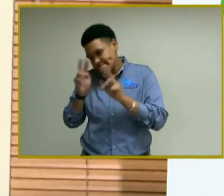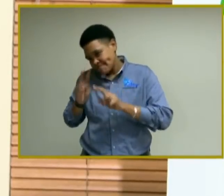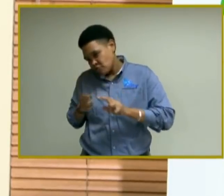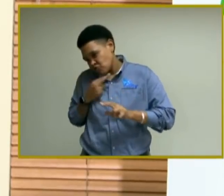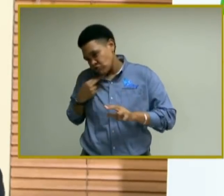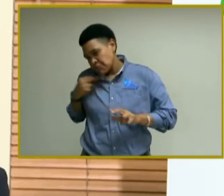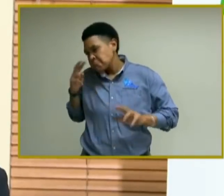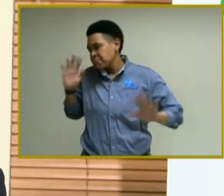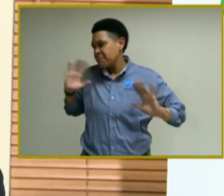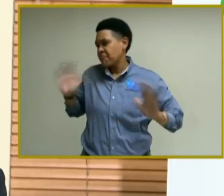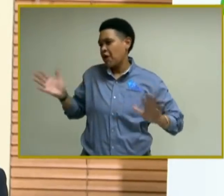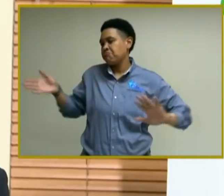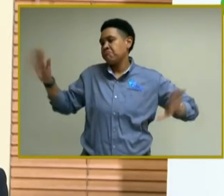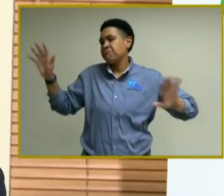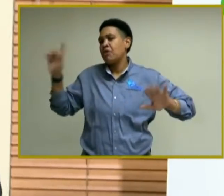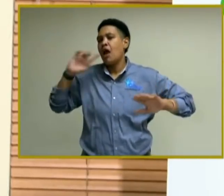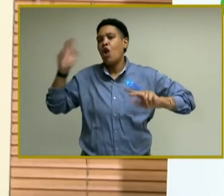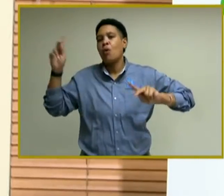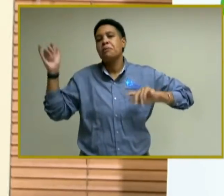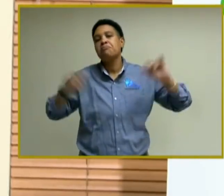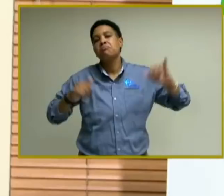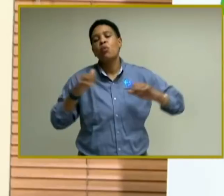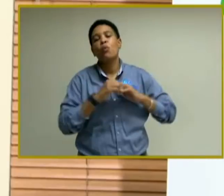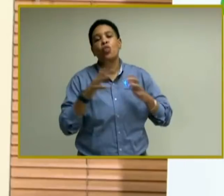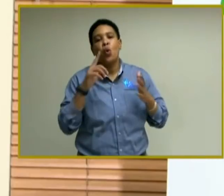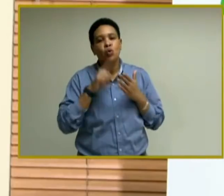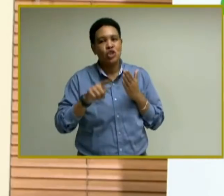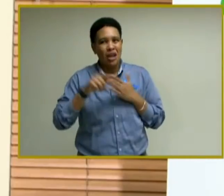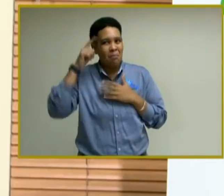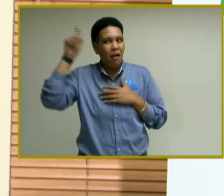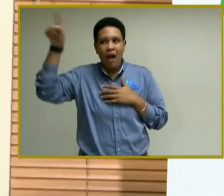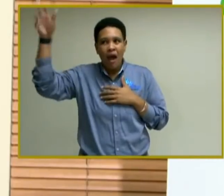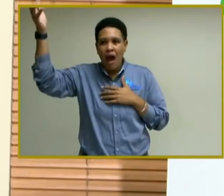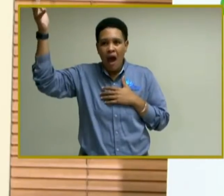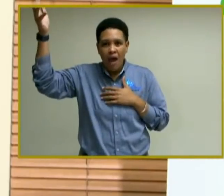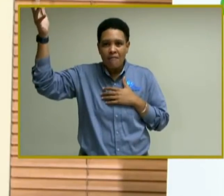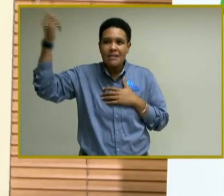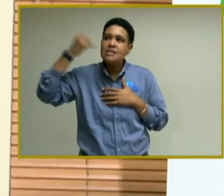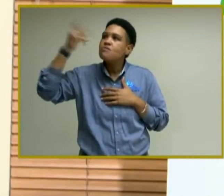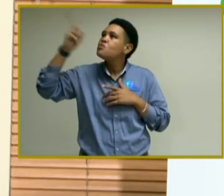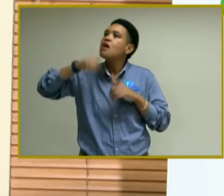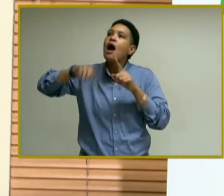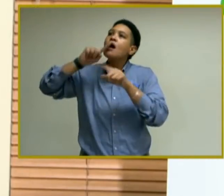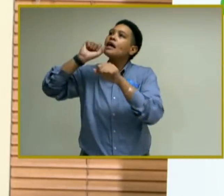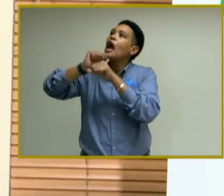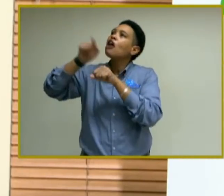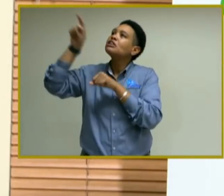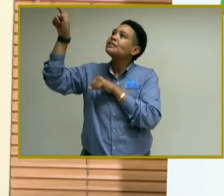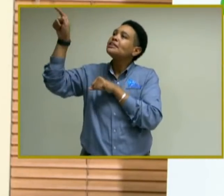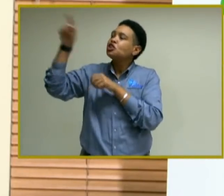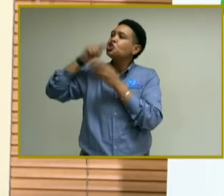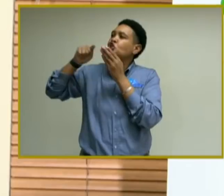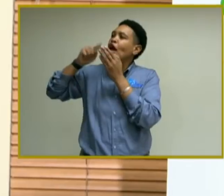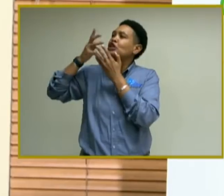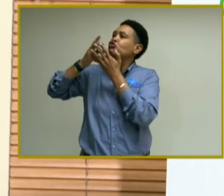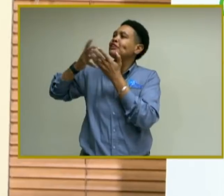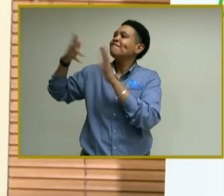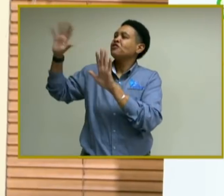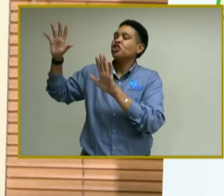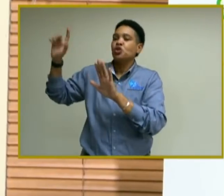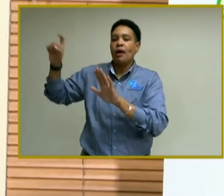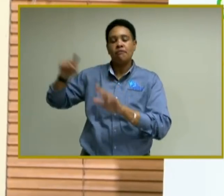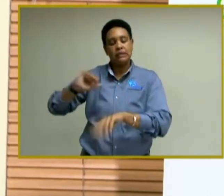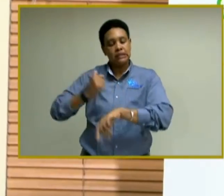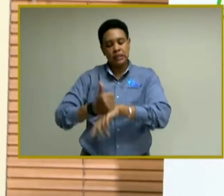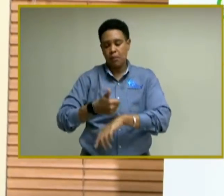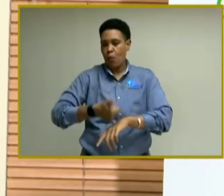would allow persons to come in without being checked. If you can't be guaranteed of that, then clearly you have to put your own precautions